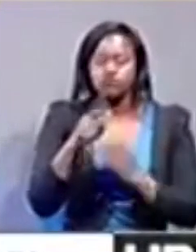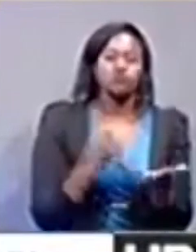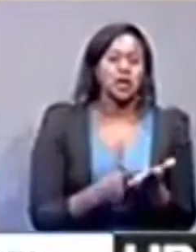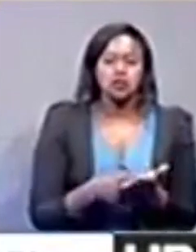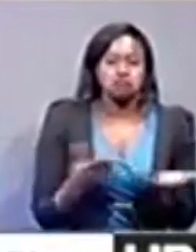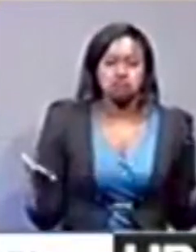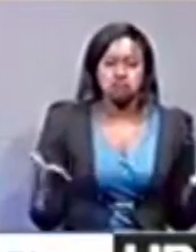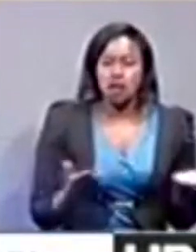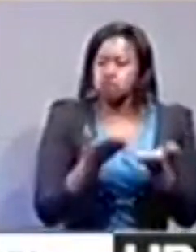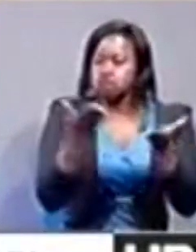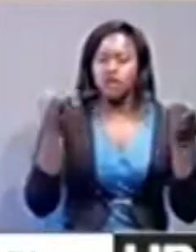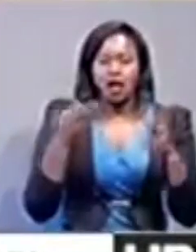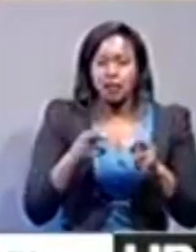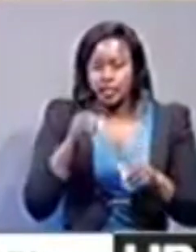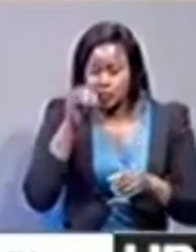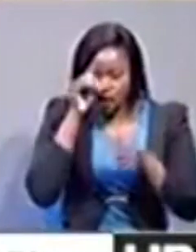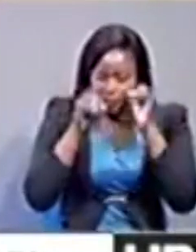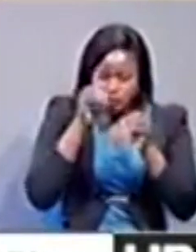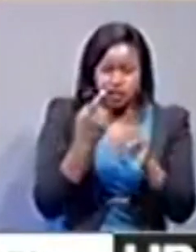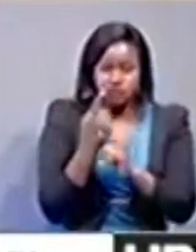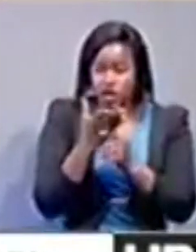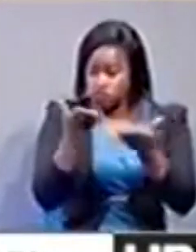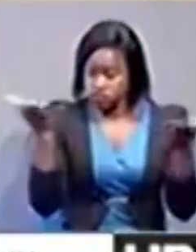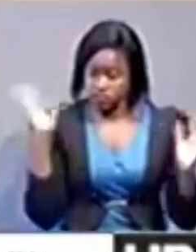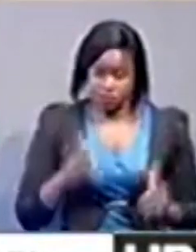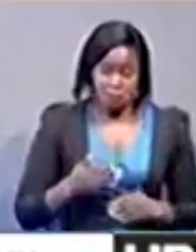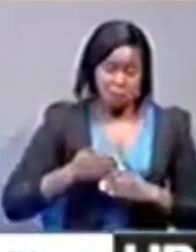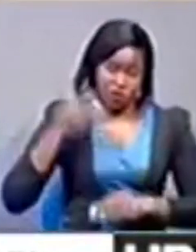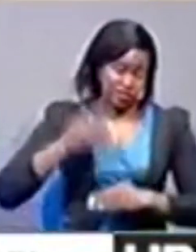and come from neighboring countries and enter Uganda.